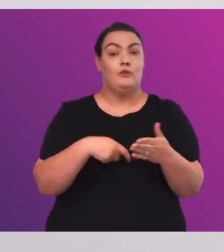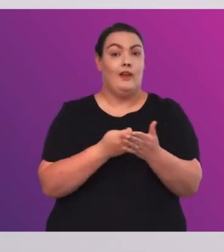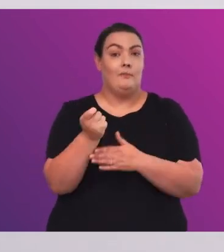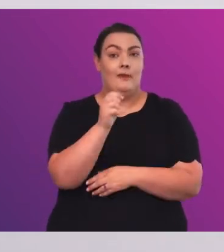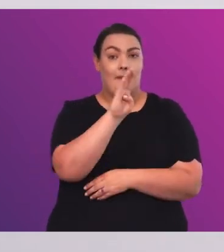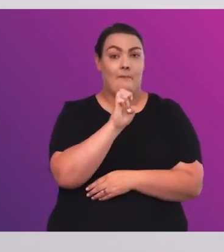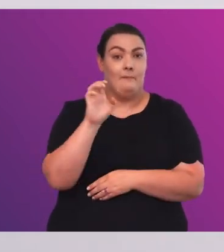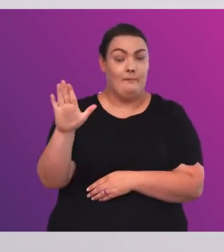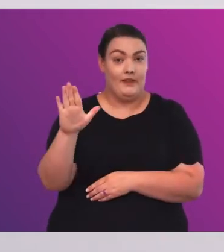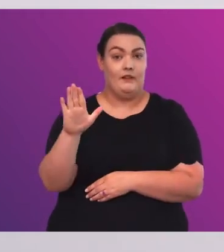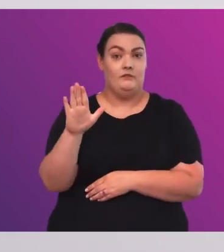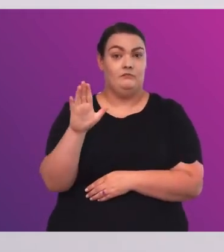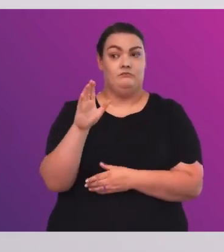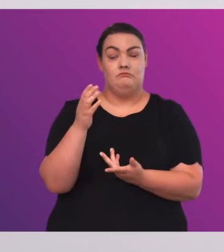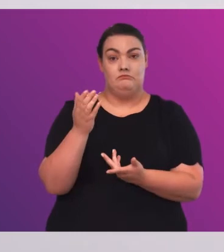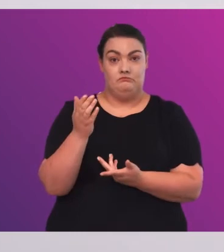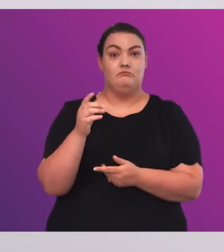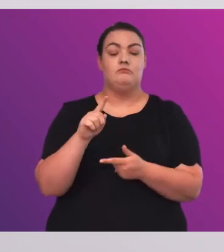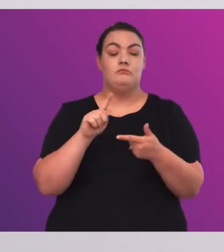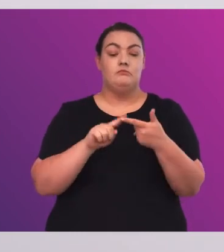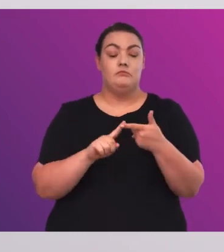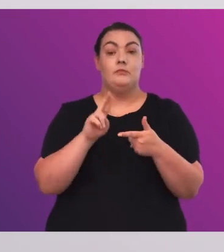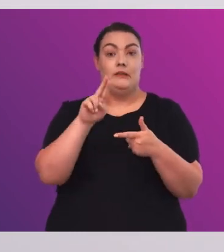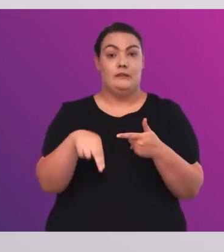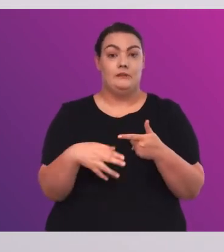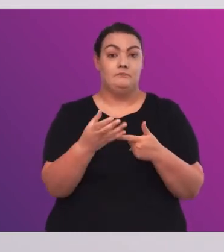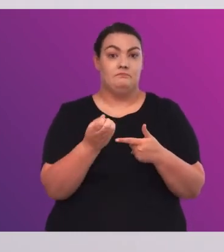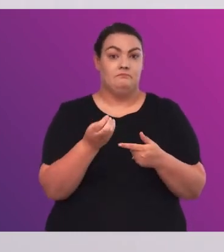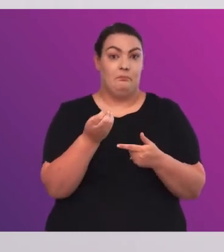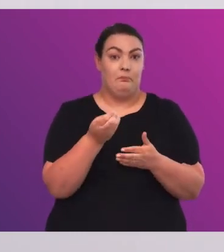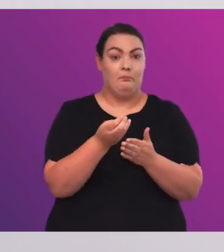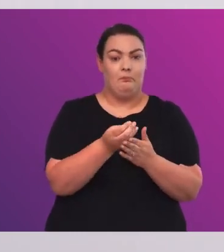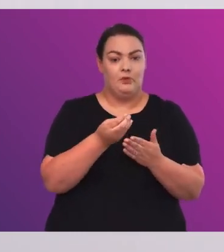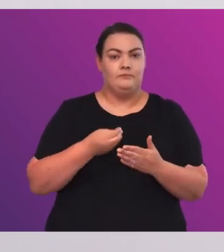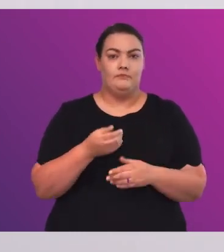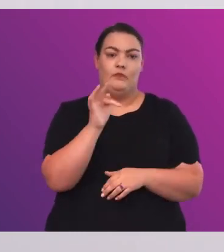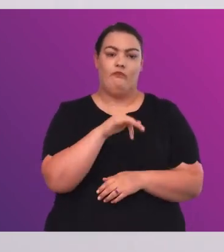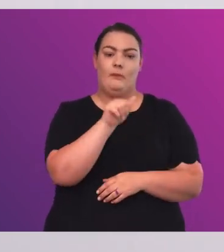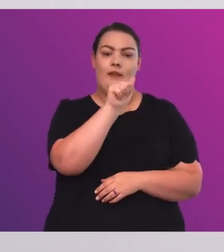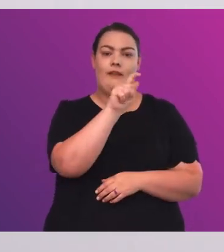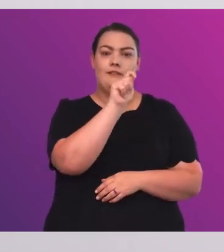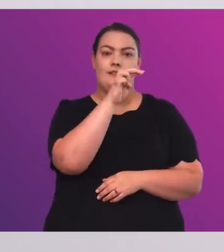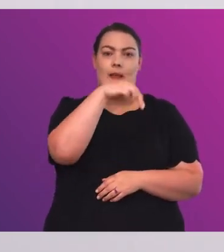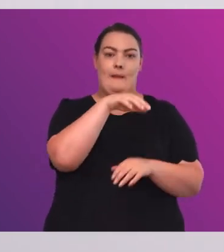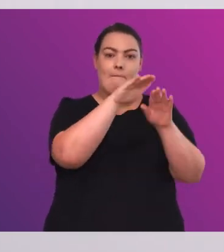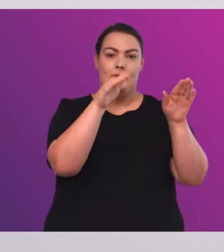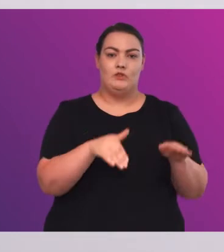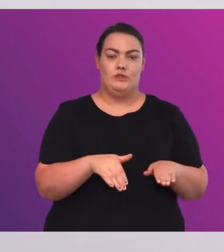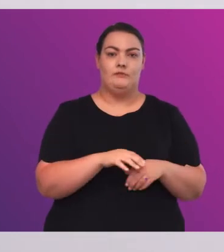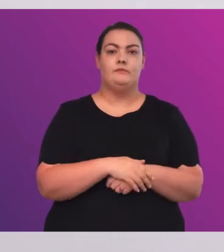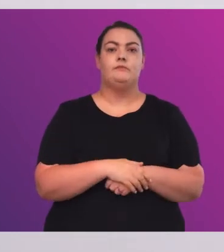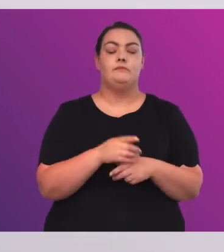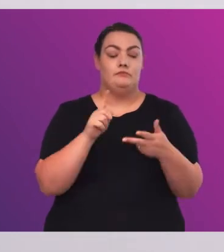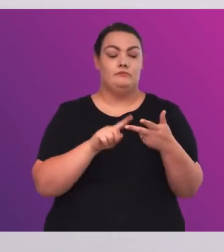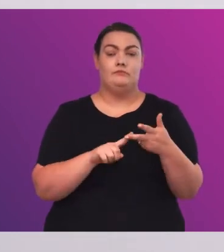bills automatically or in your bank. You can take cash from an ATM machine. You can use your